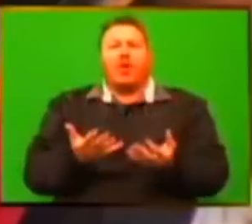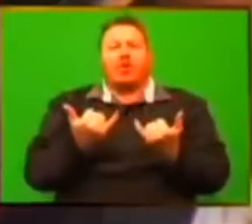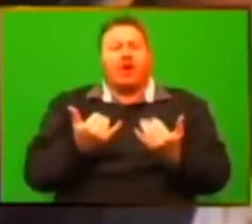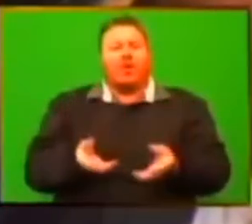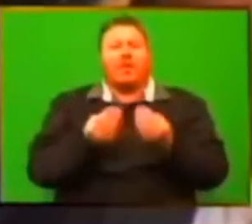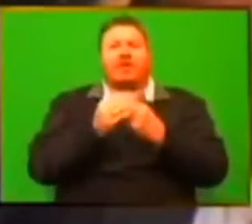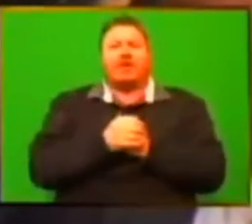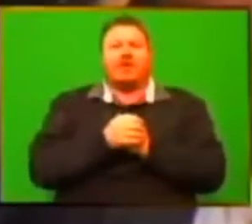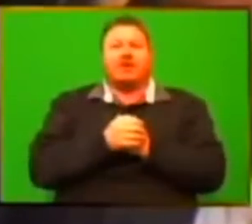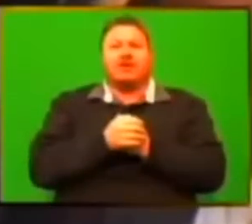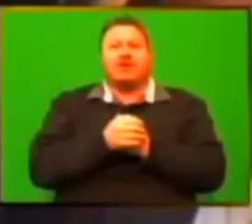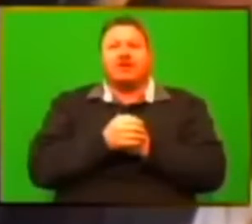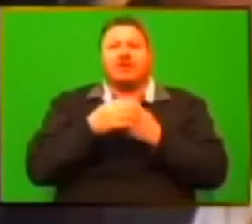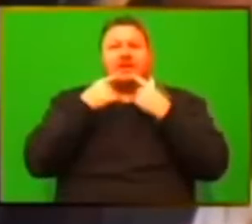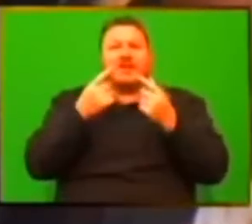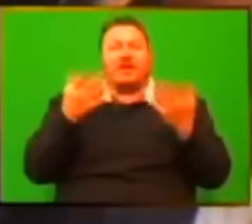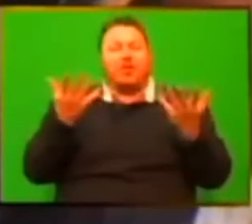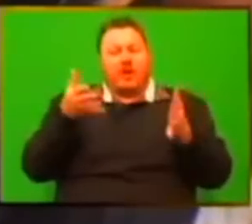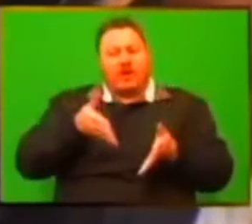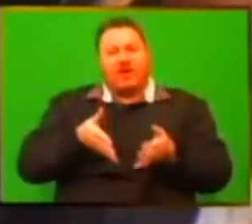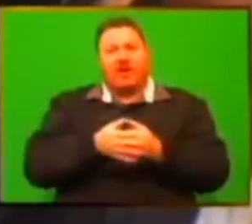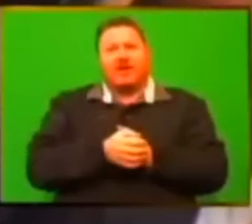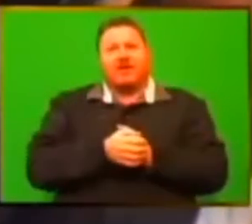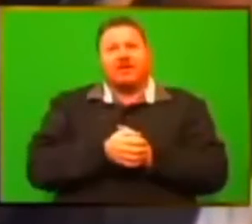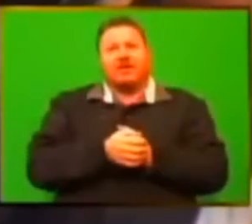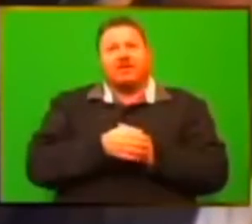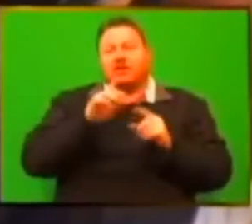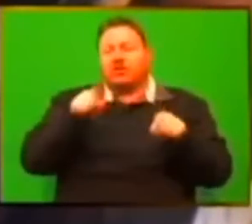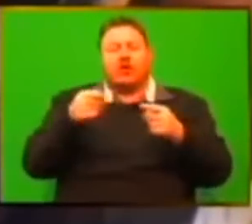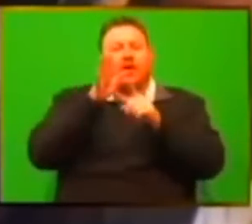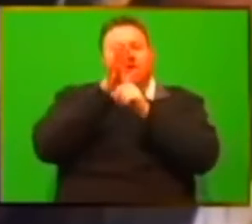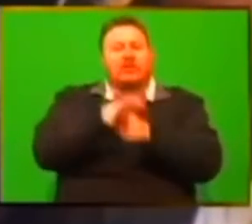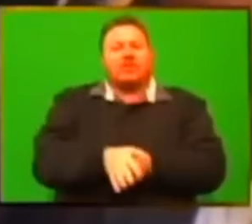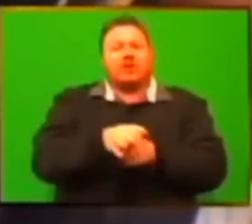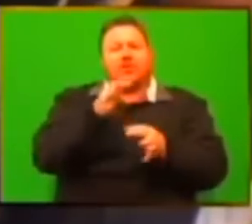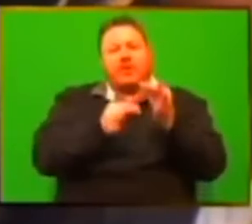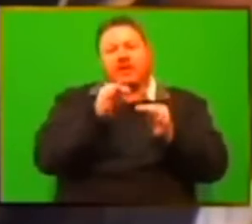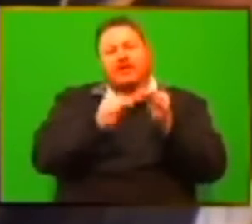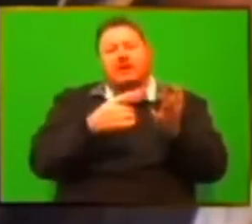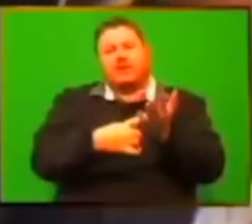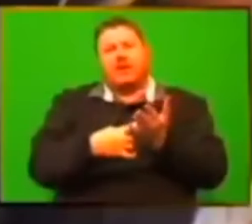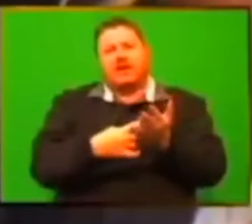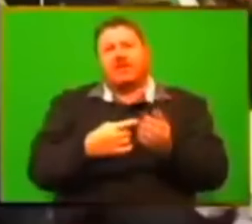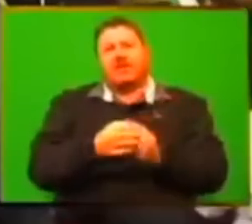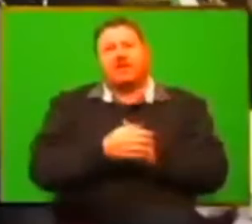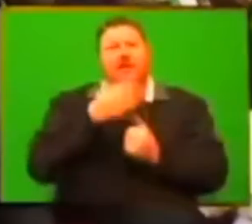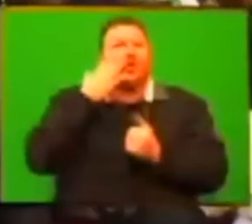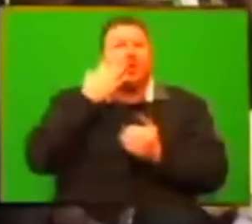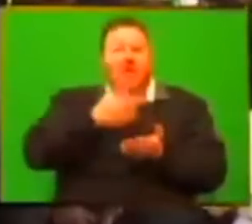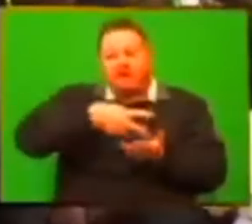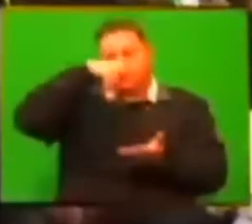do we say that except here in this Parliament? You can't suppress political debate because of your